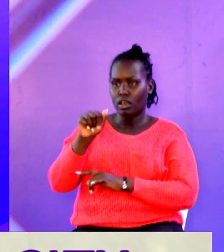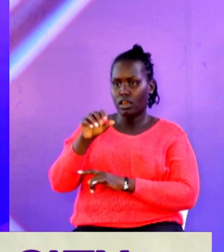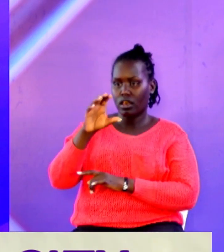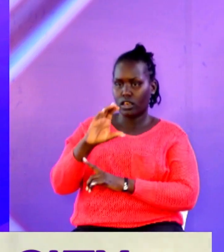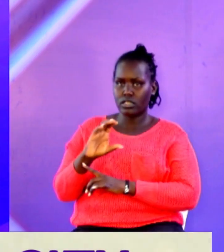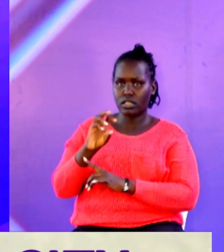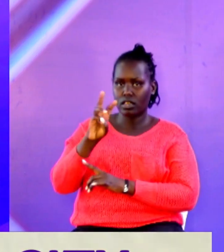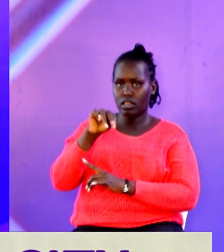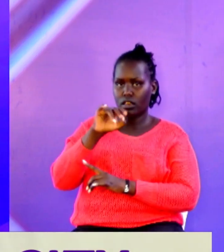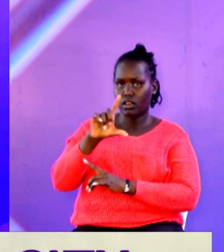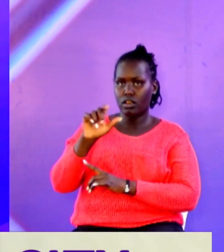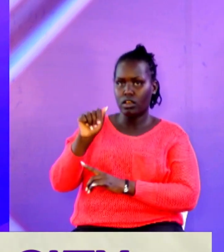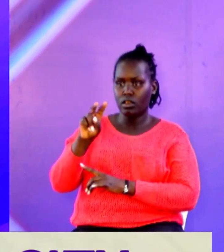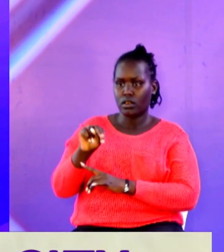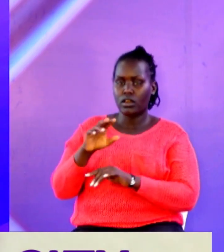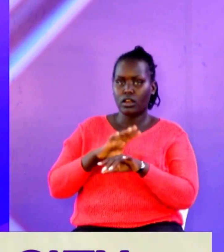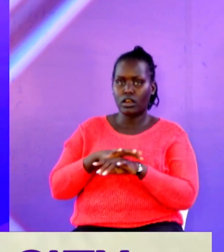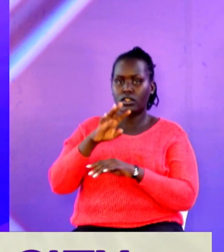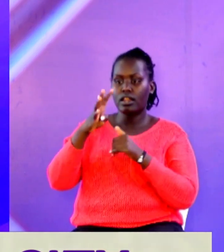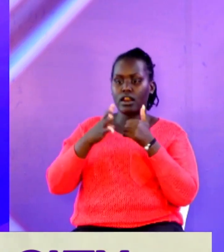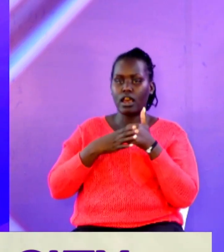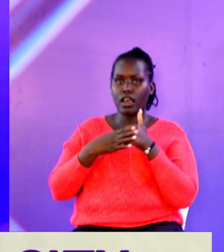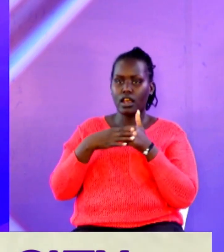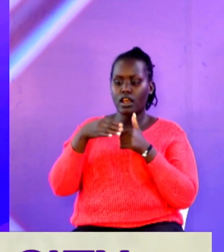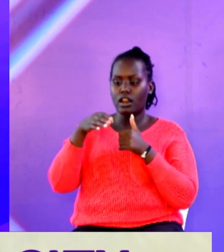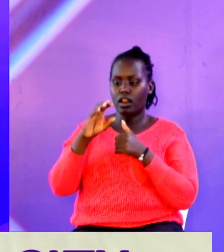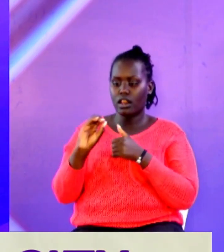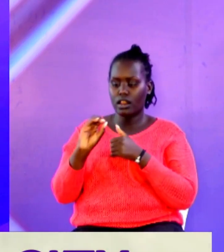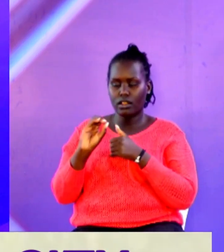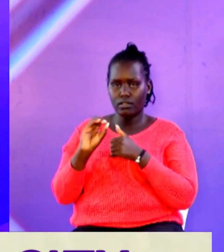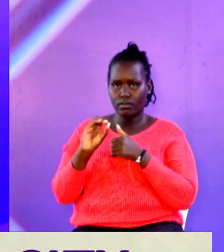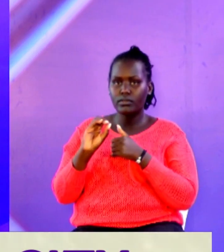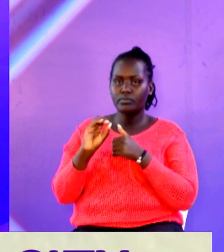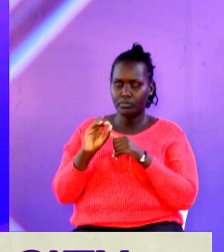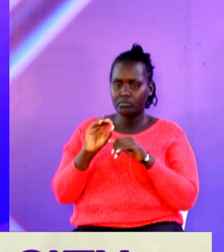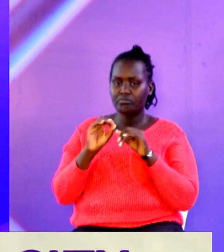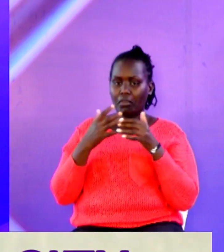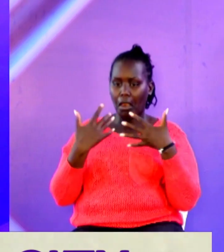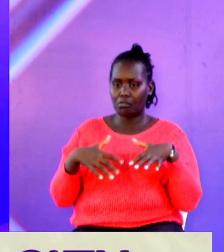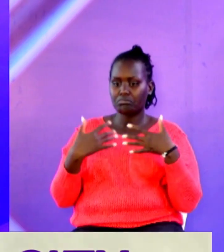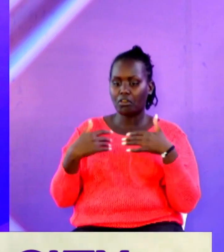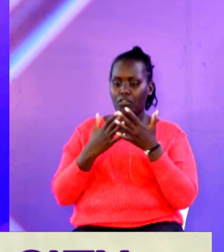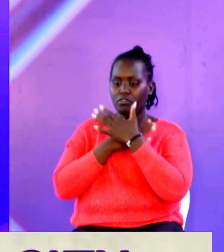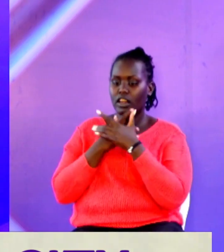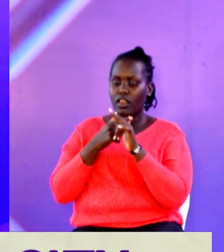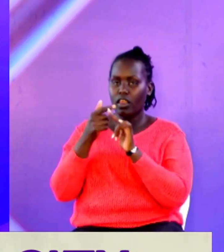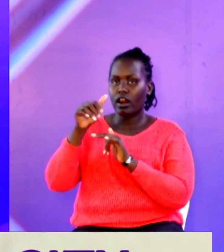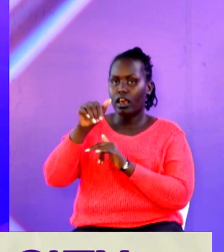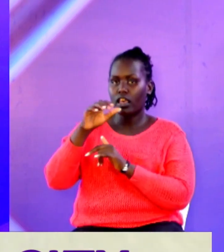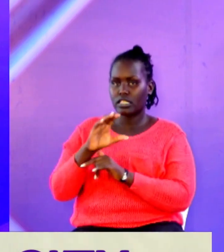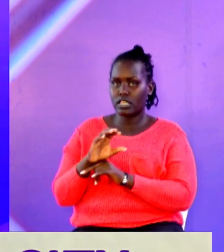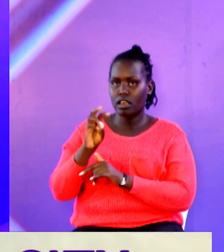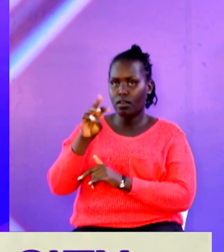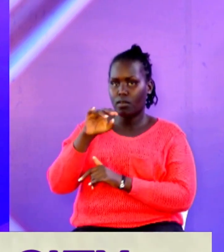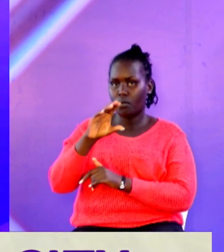AC Milan beat Path Glory 9-0. This was a fantastic friendly, and I think AC Milan managed to use all